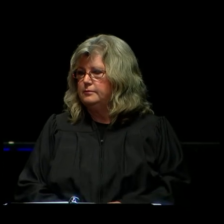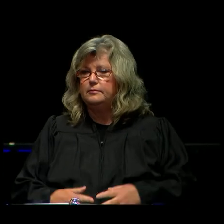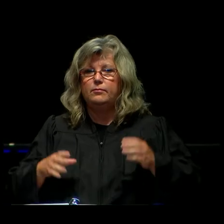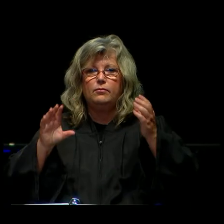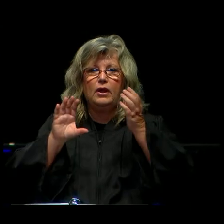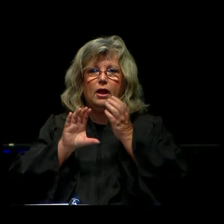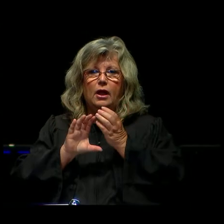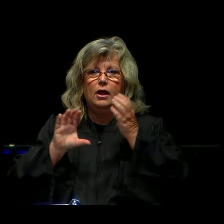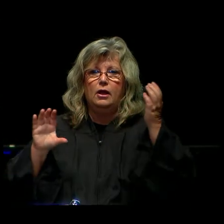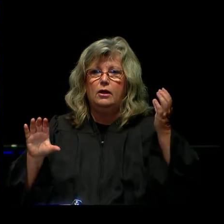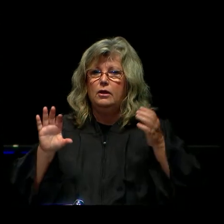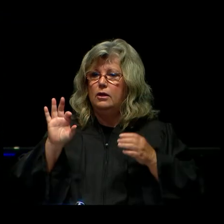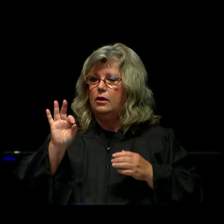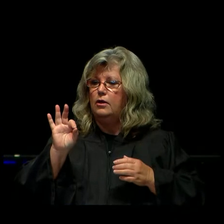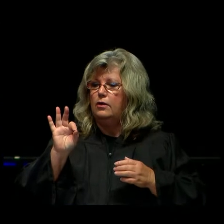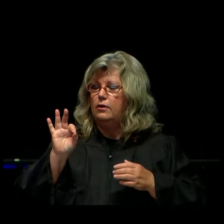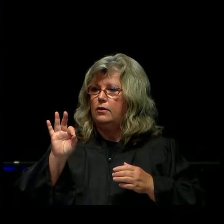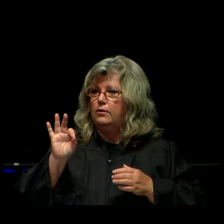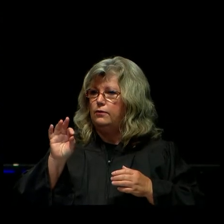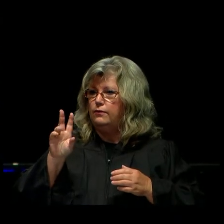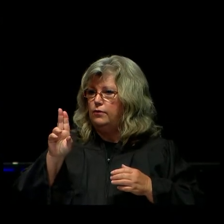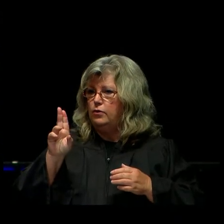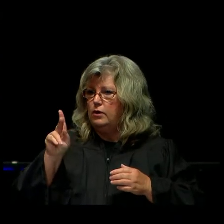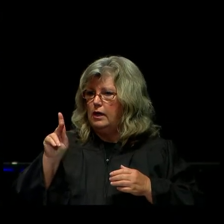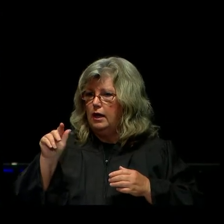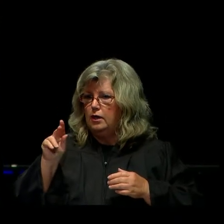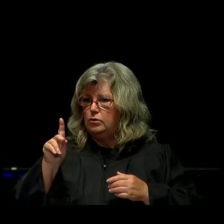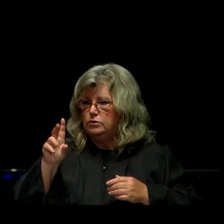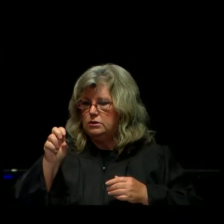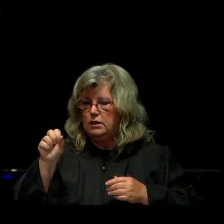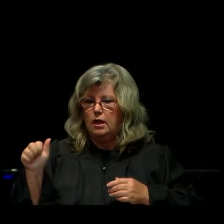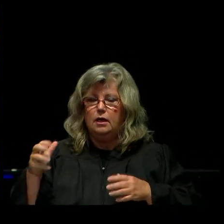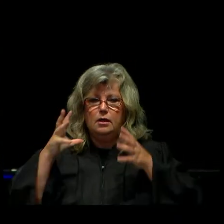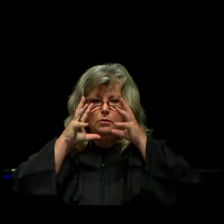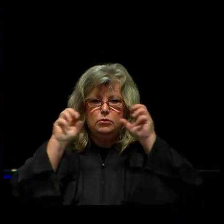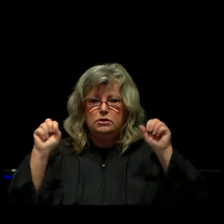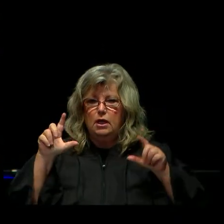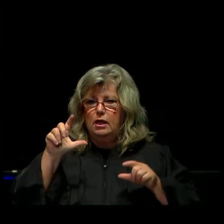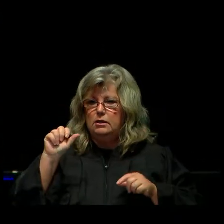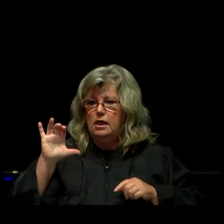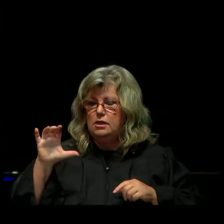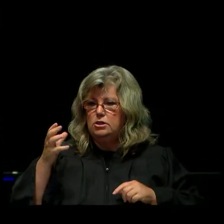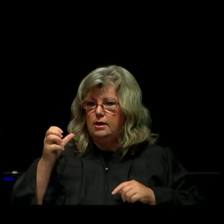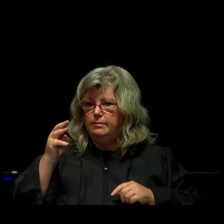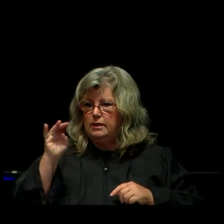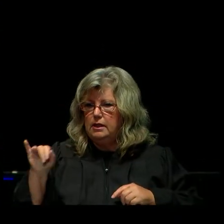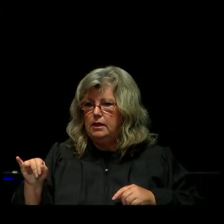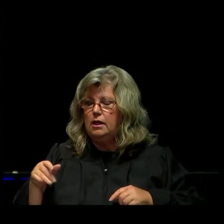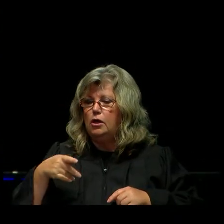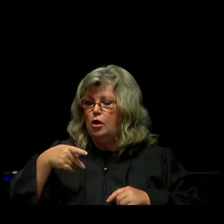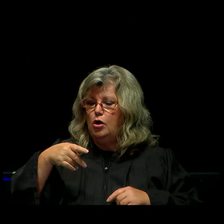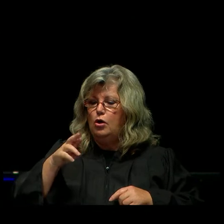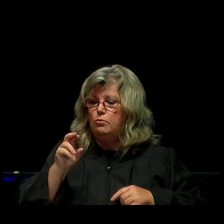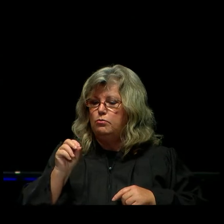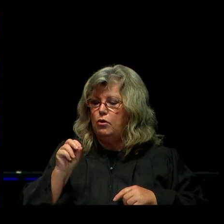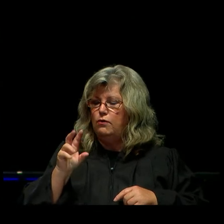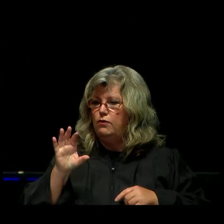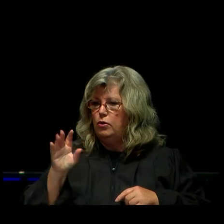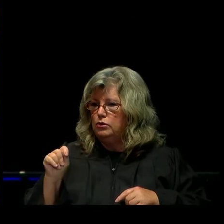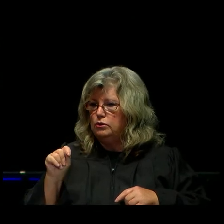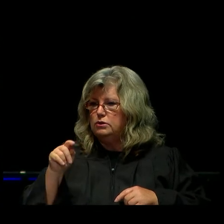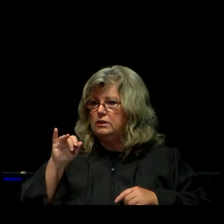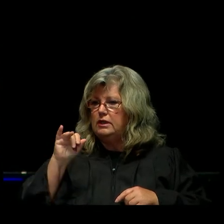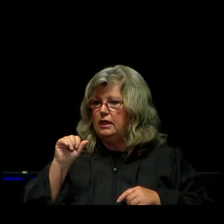Chancellor Fukasusa, President Leshemi, and Provost Iannaccio